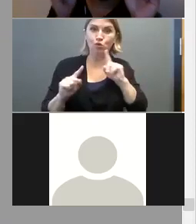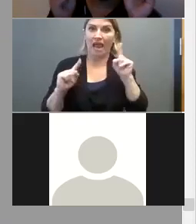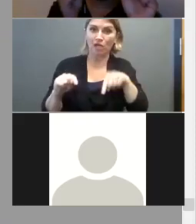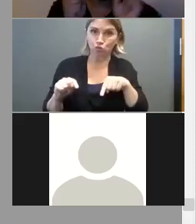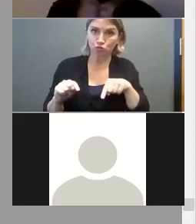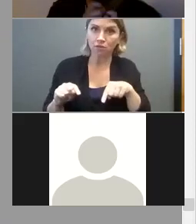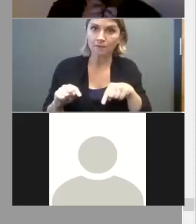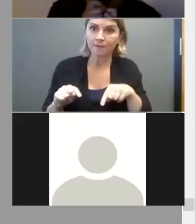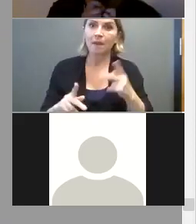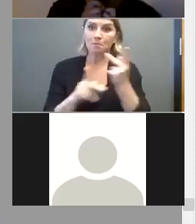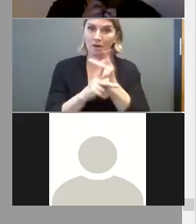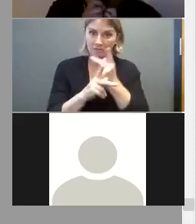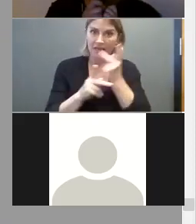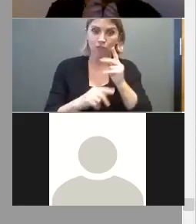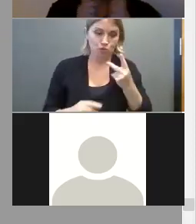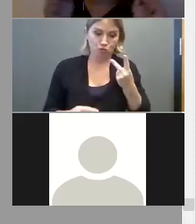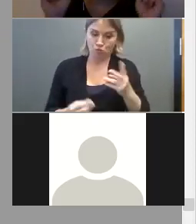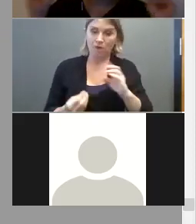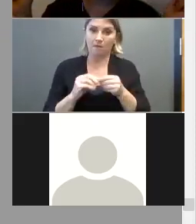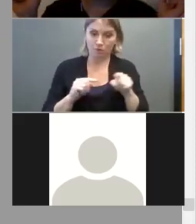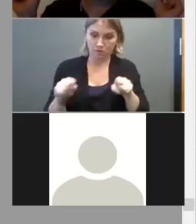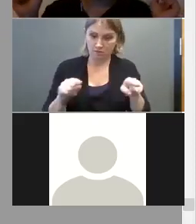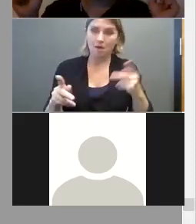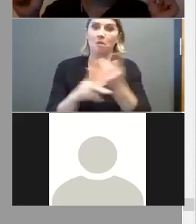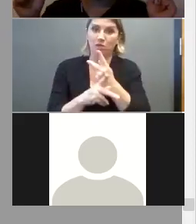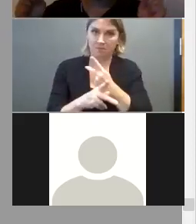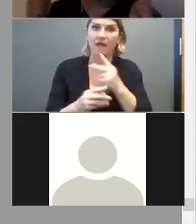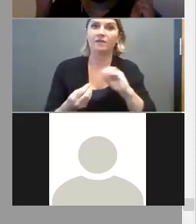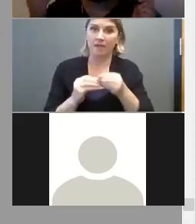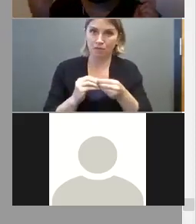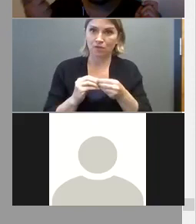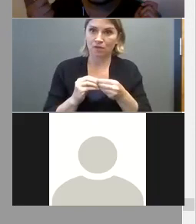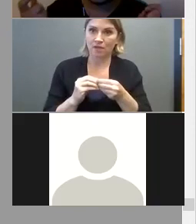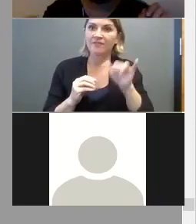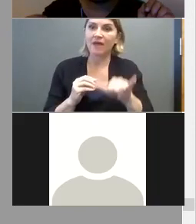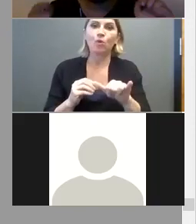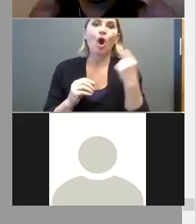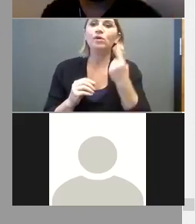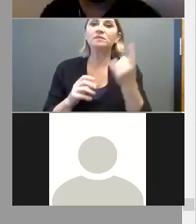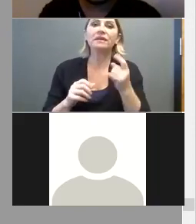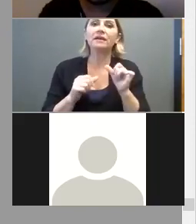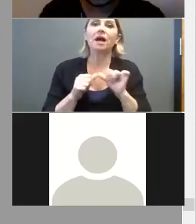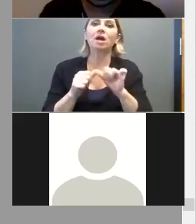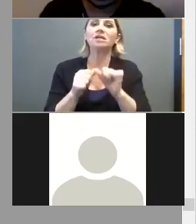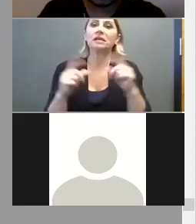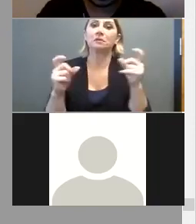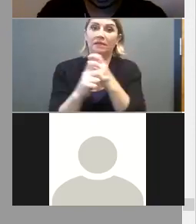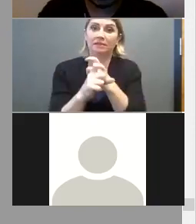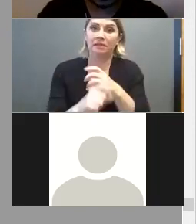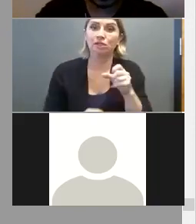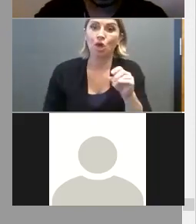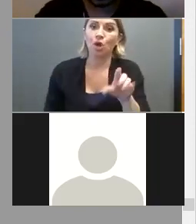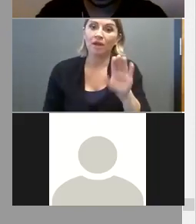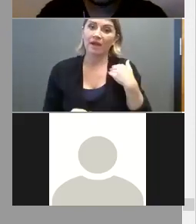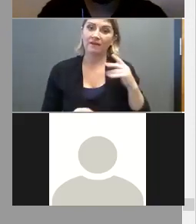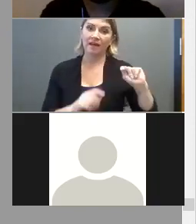essentially multiplying 2 numbers. And multiplying 2 numbers is always going to be a constant complexity. And for that, we just have theta